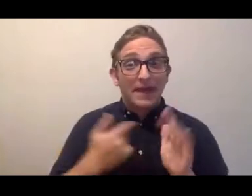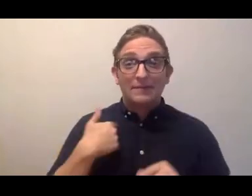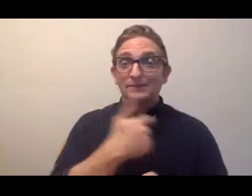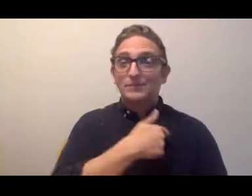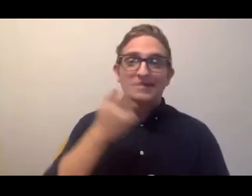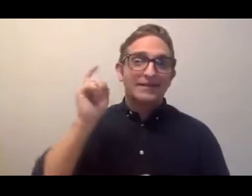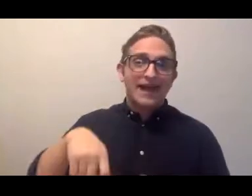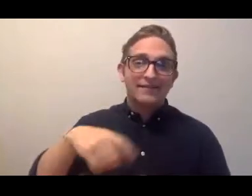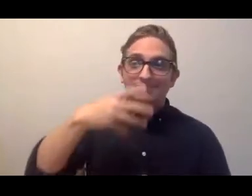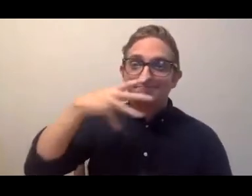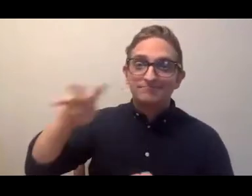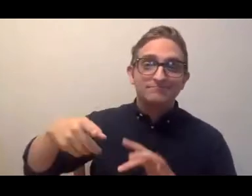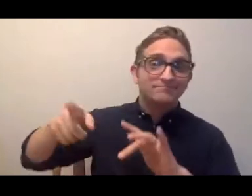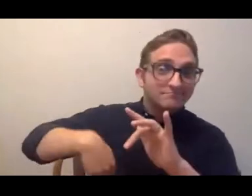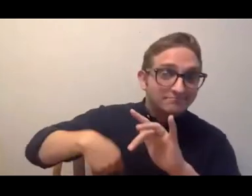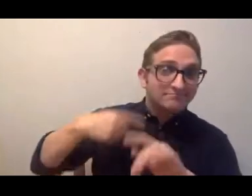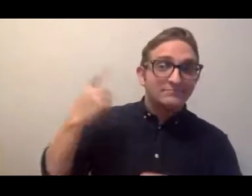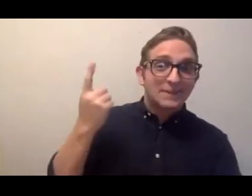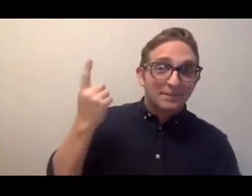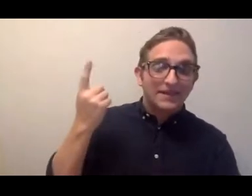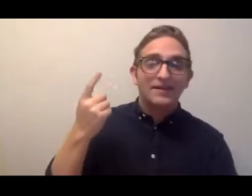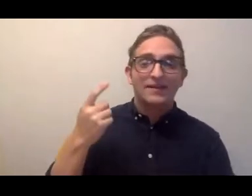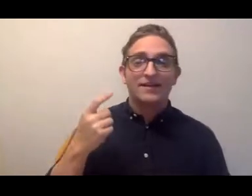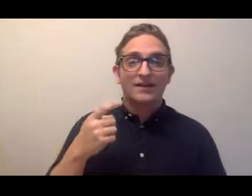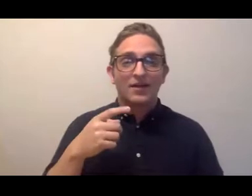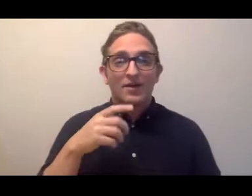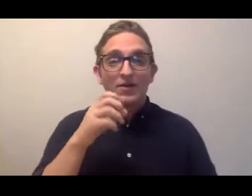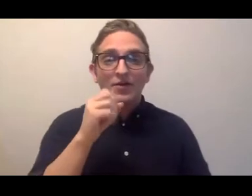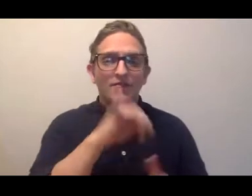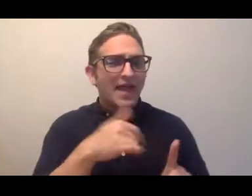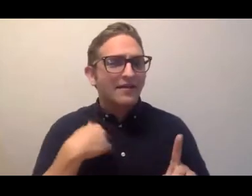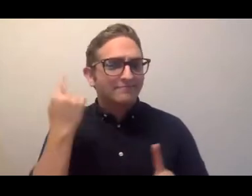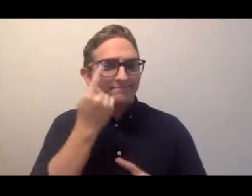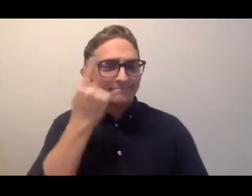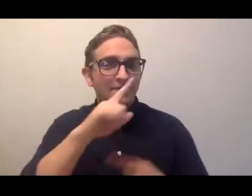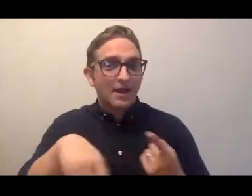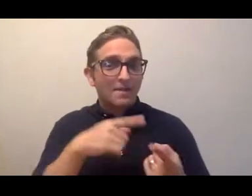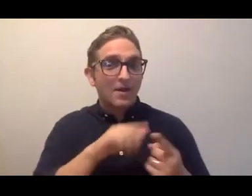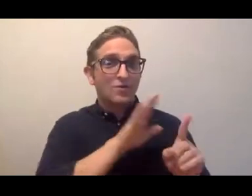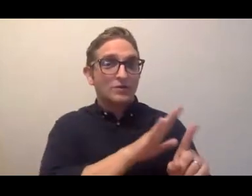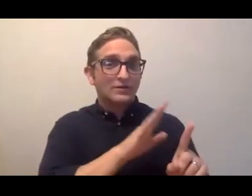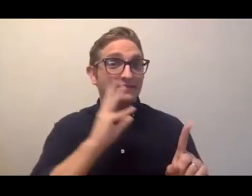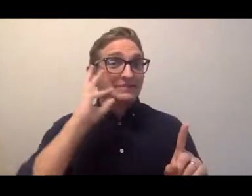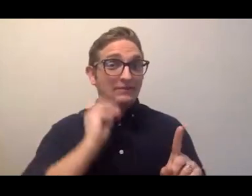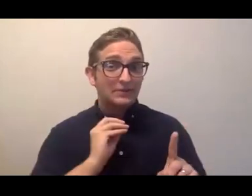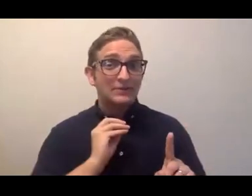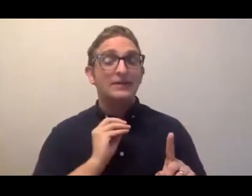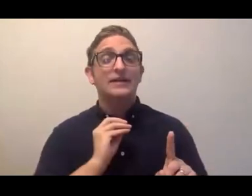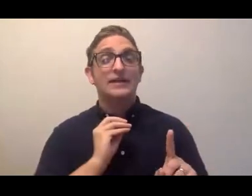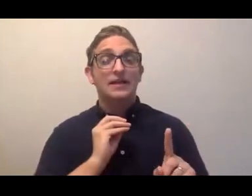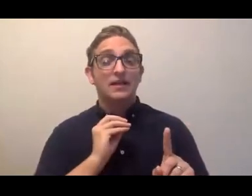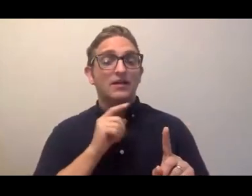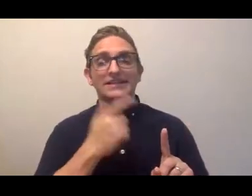Yeah. Do you feel like in those moments, I'm just curious about your experience, when you've said, no, we're not going to go